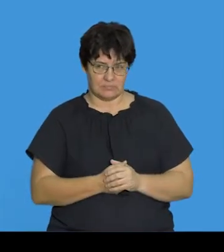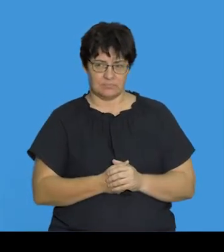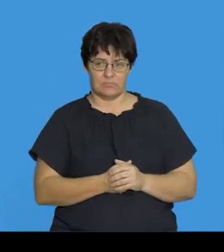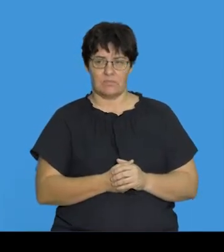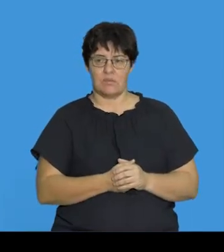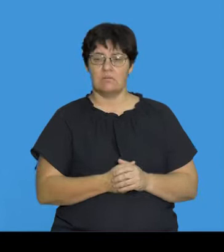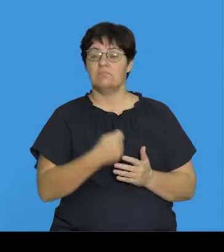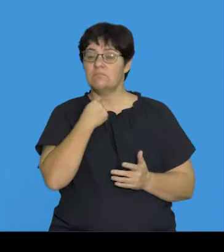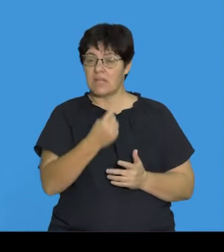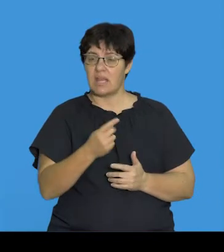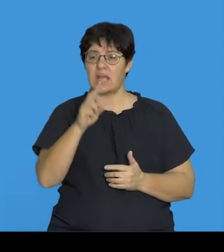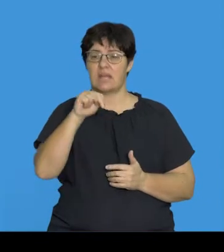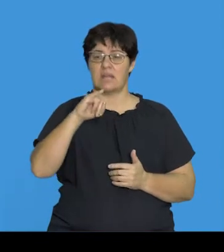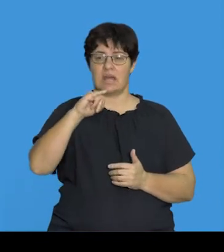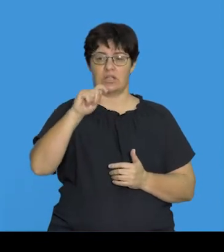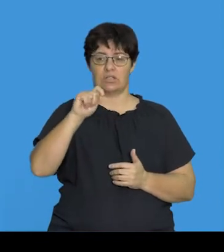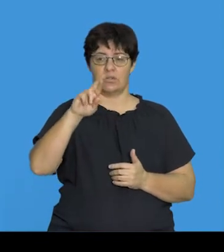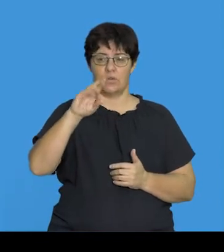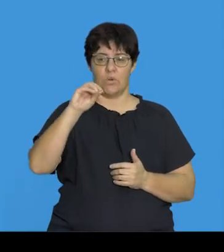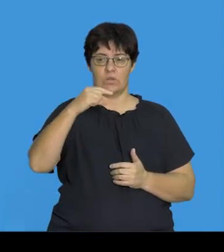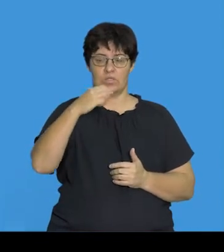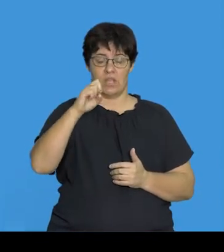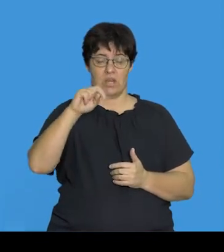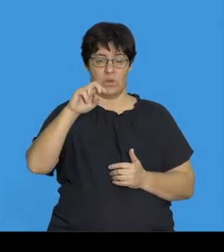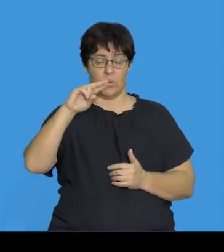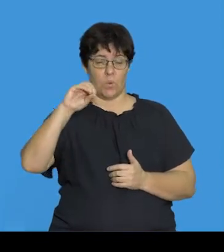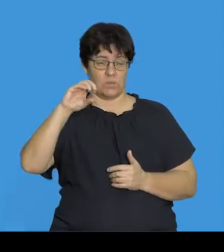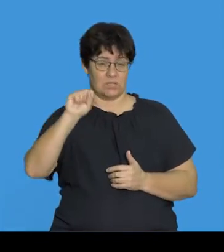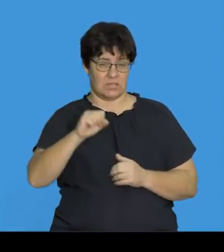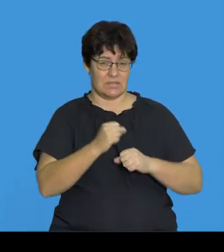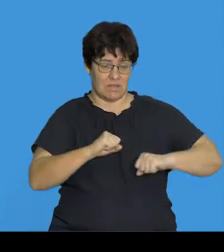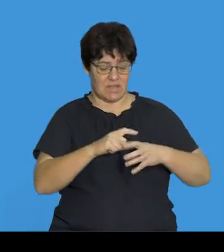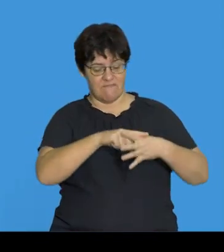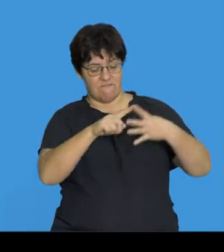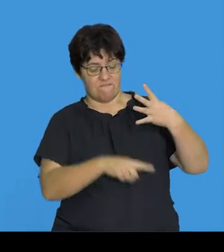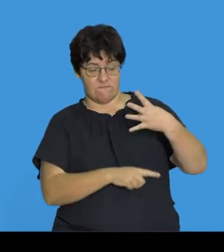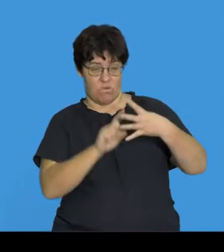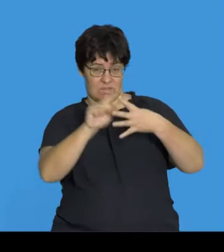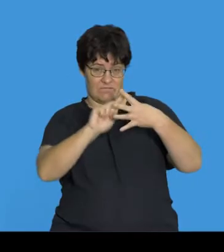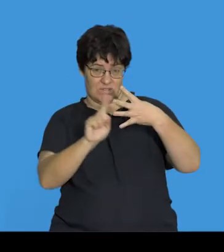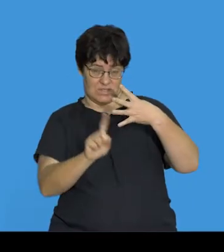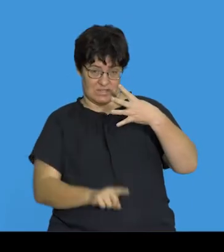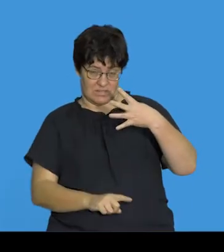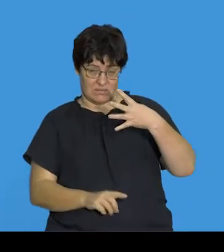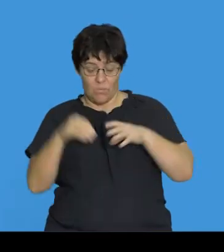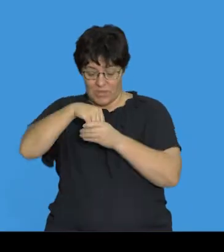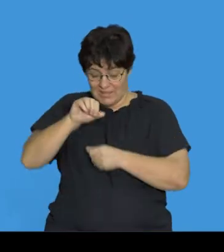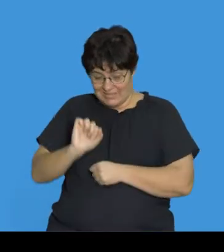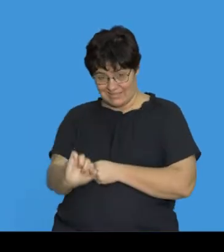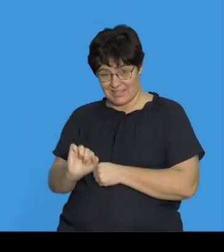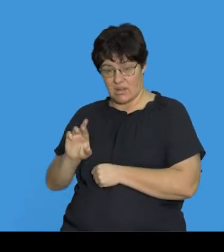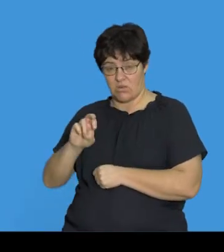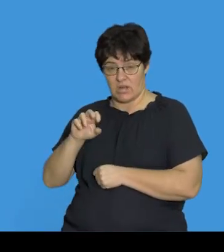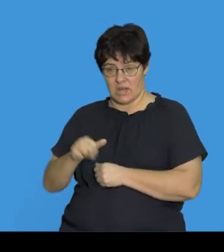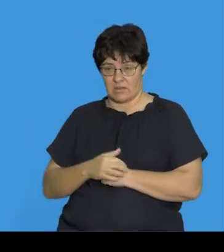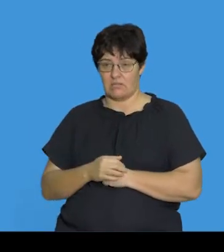of the nitrogenous bases, there are 4 different types of nitrogenous bases that occur in RNA. These